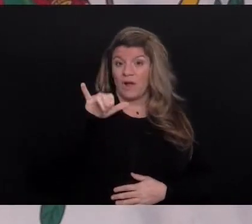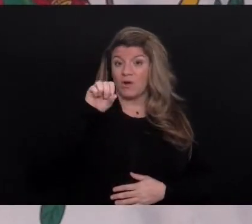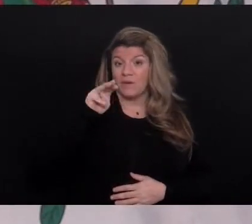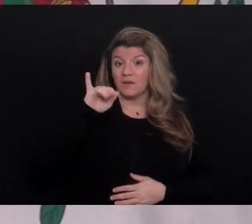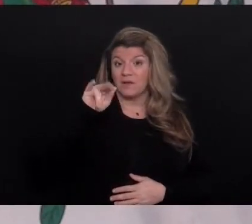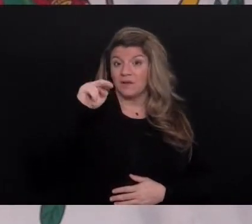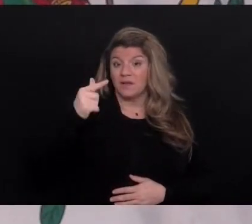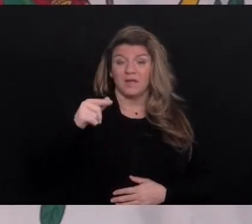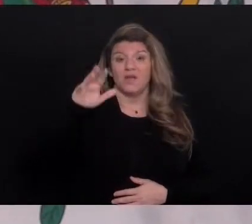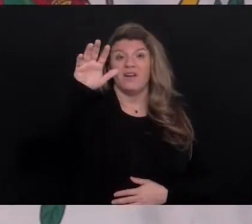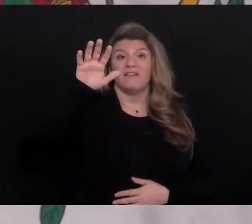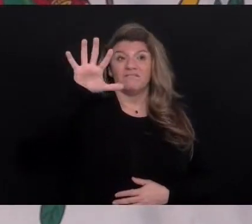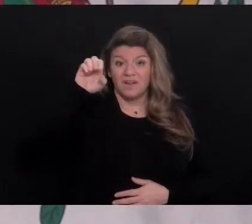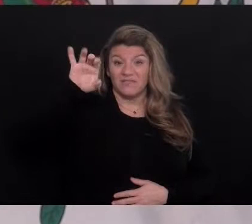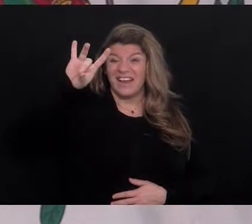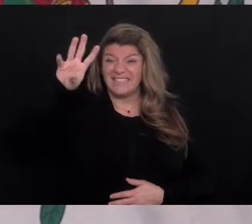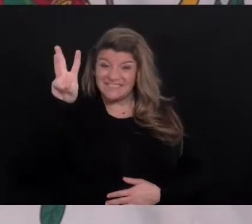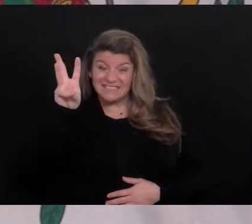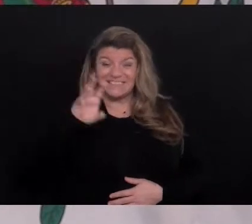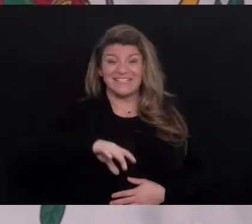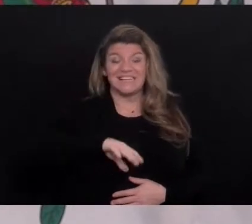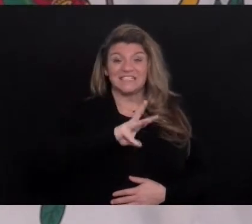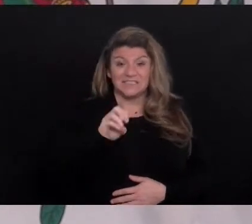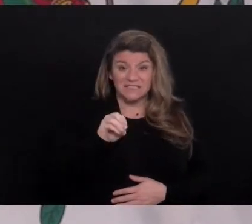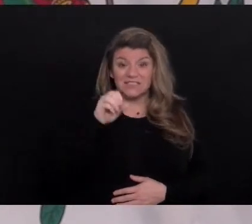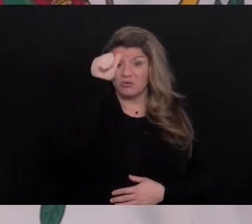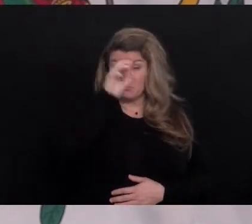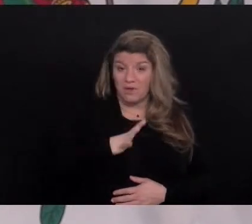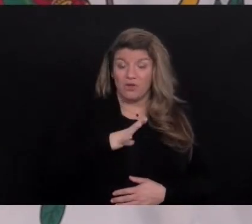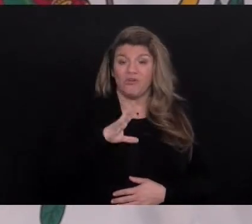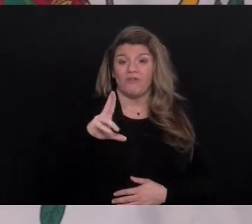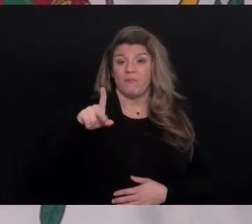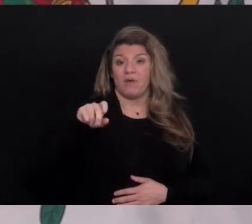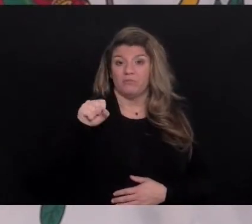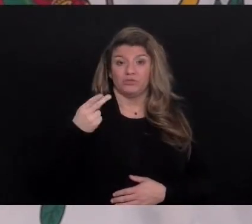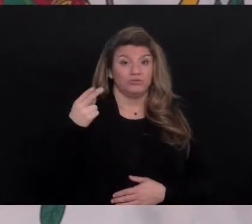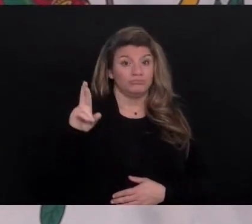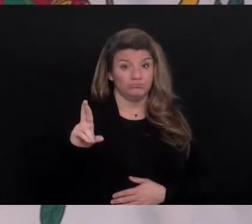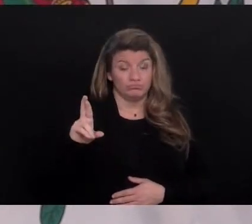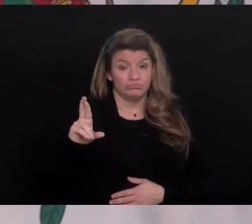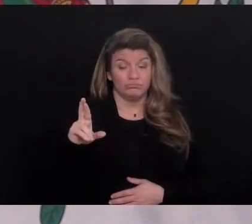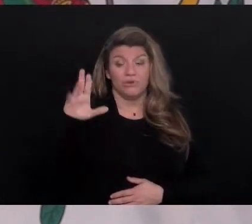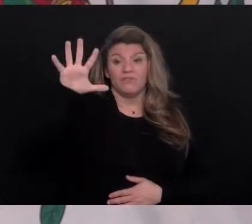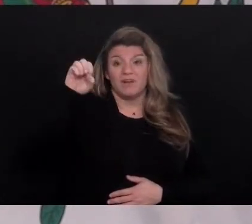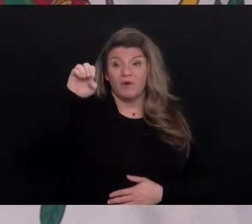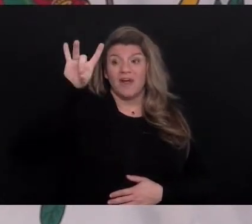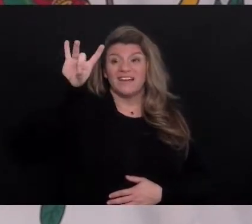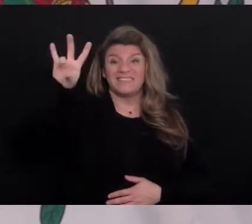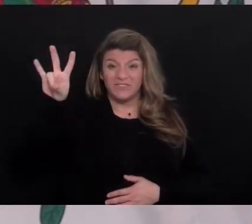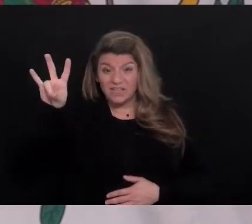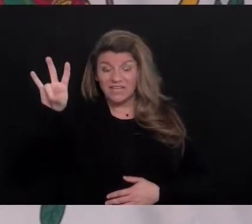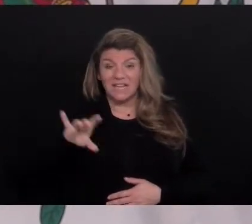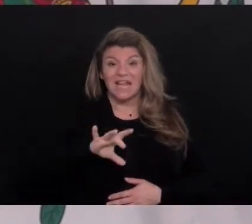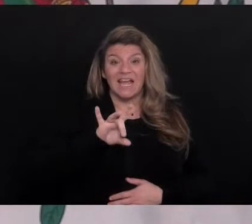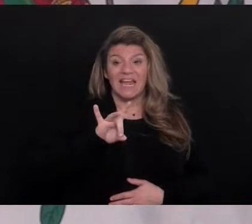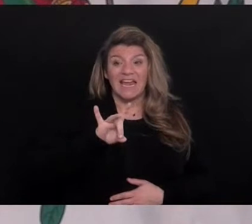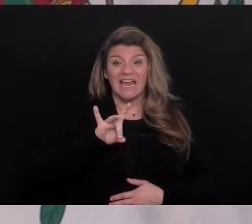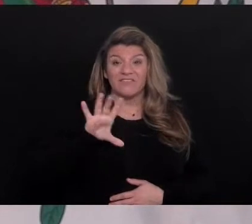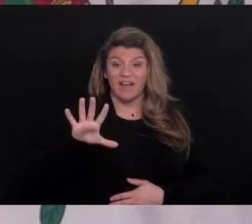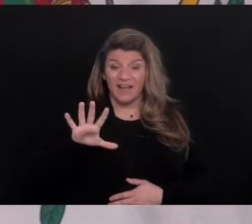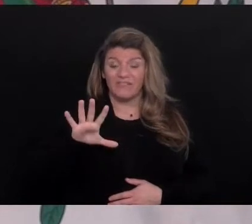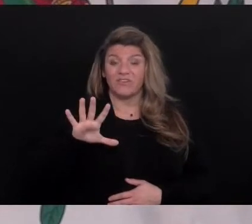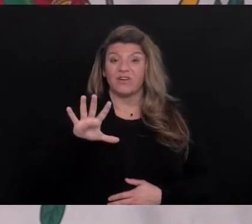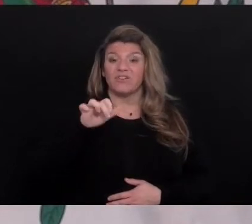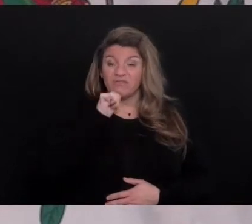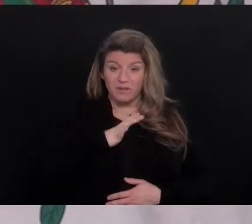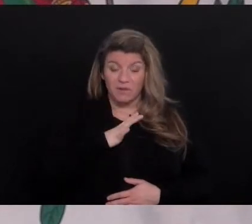The 5,086th is a 60-year-old male from Upshur County. The 5,087th is an